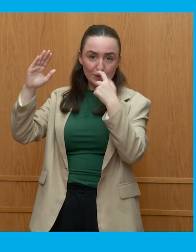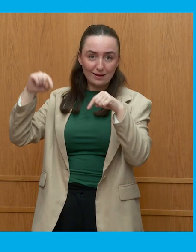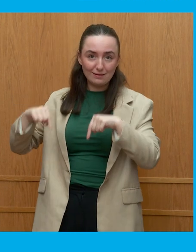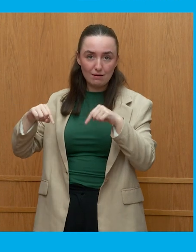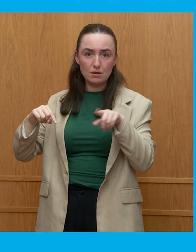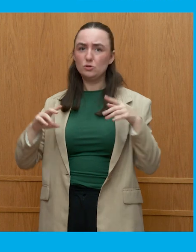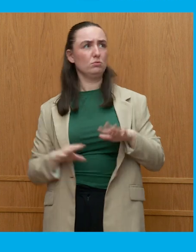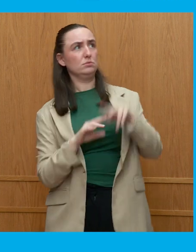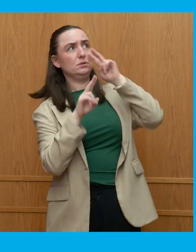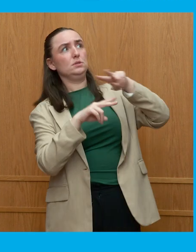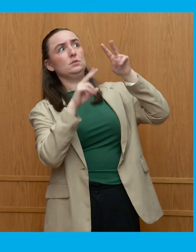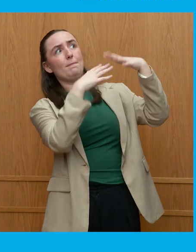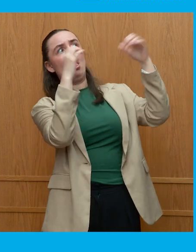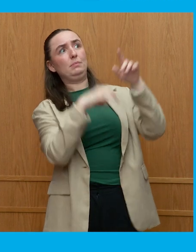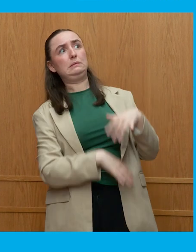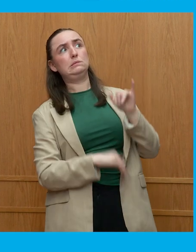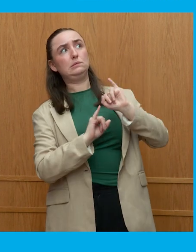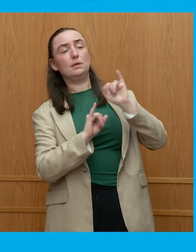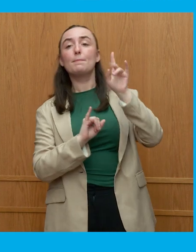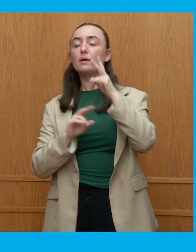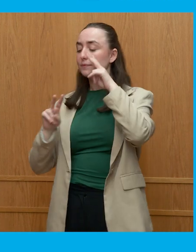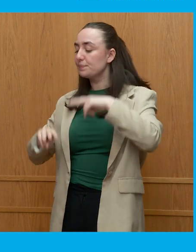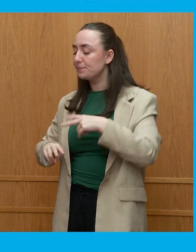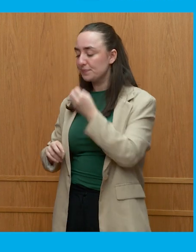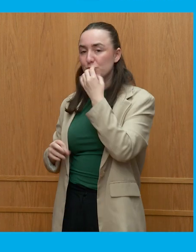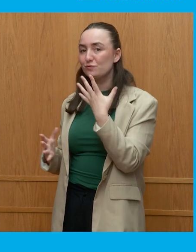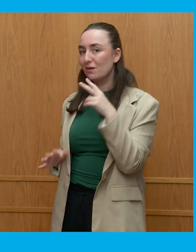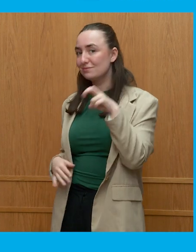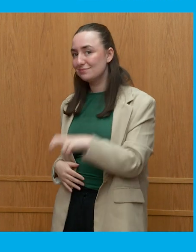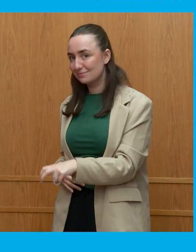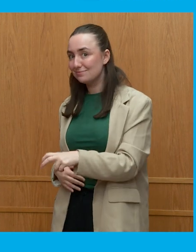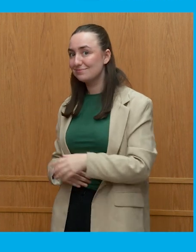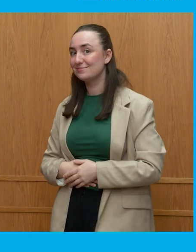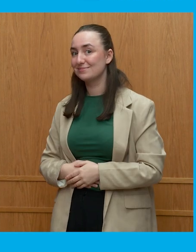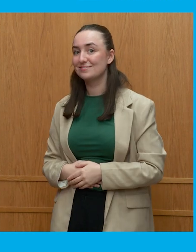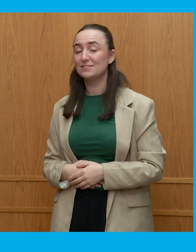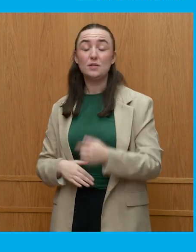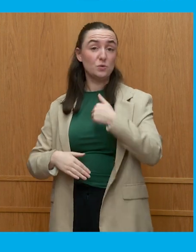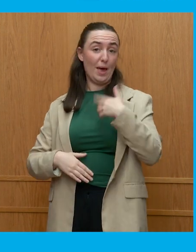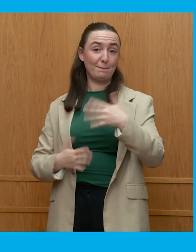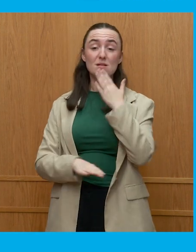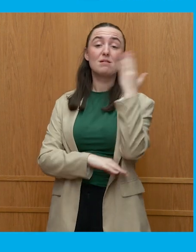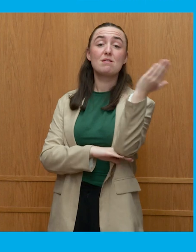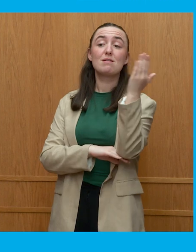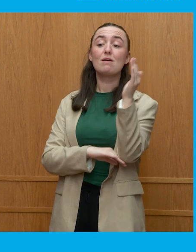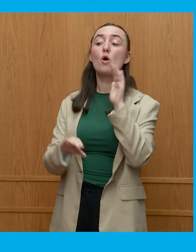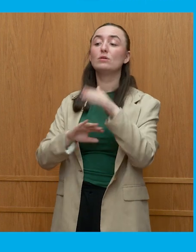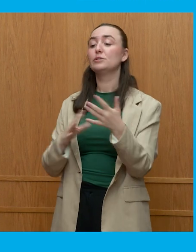Strathclyde, and none of them were around when all that controversy was around. So I have to explain that to them.